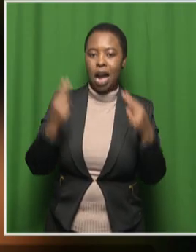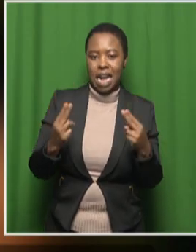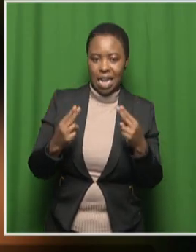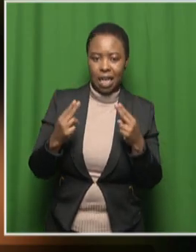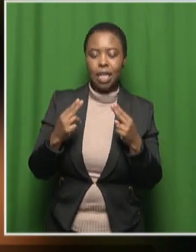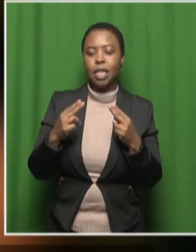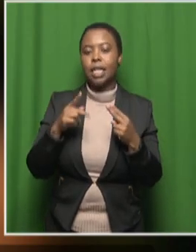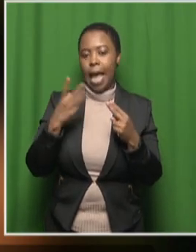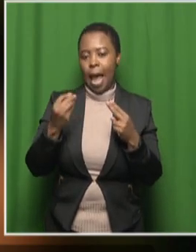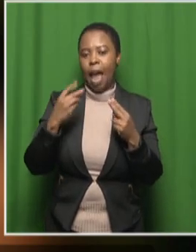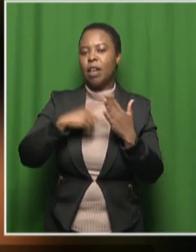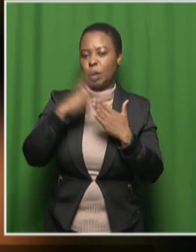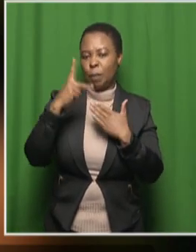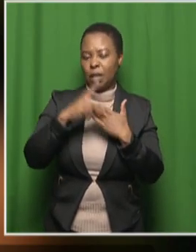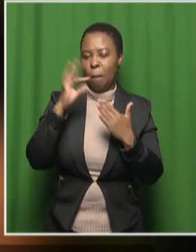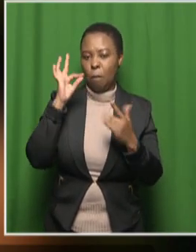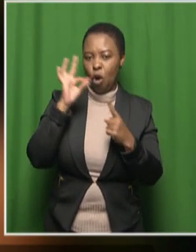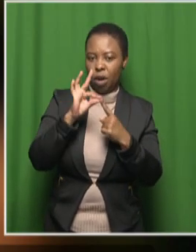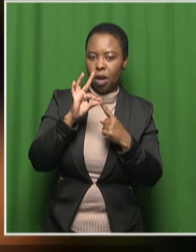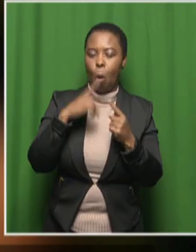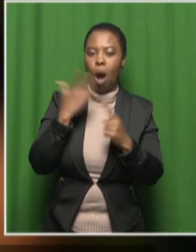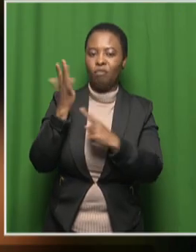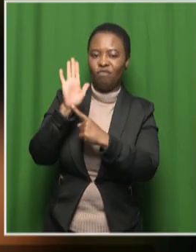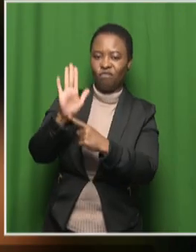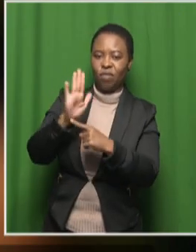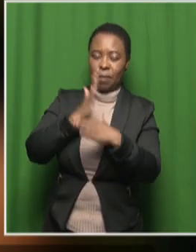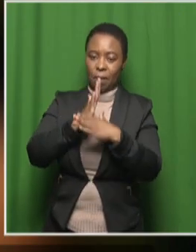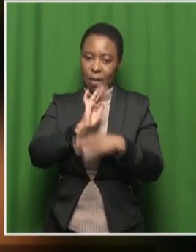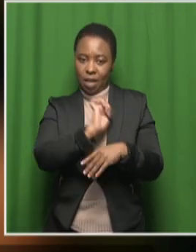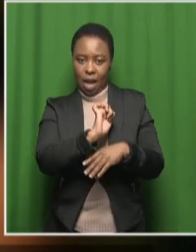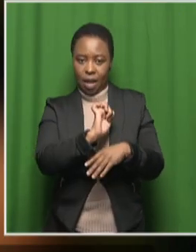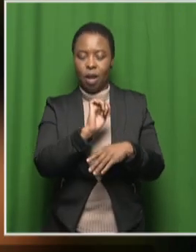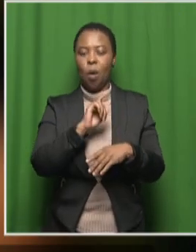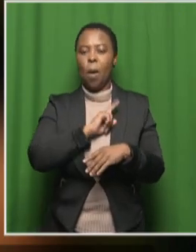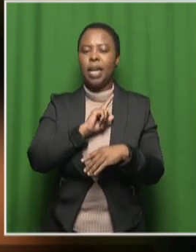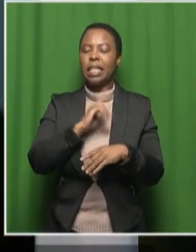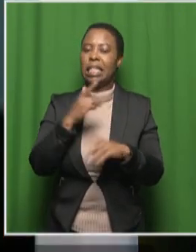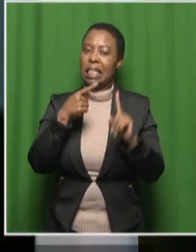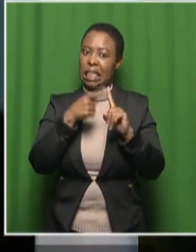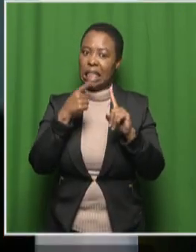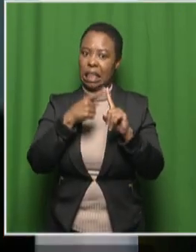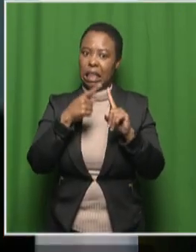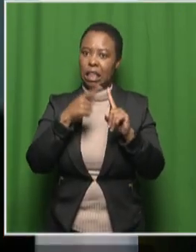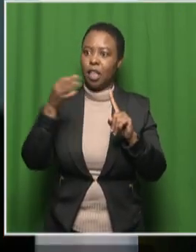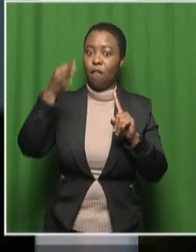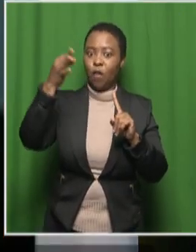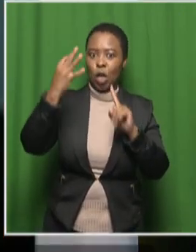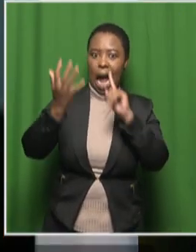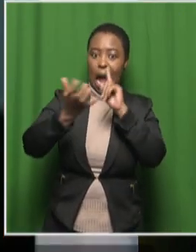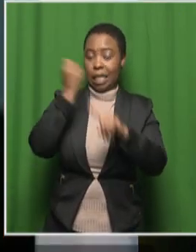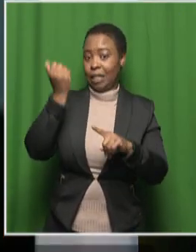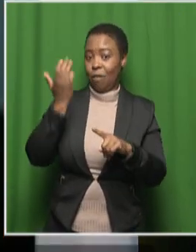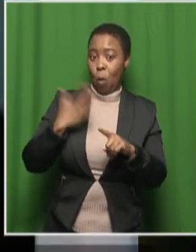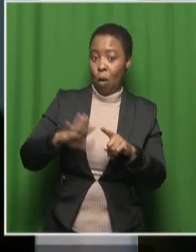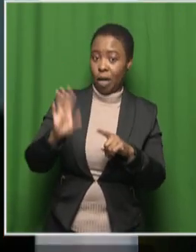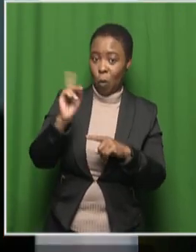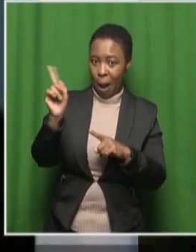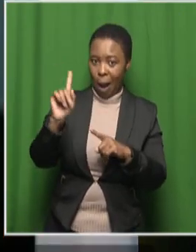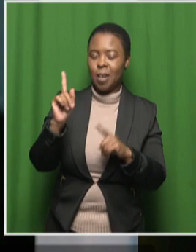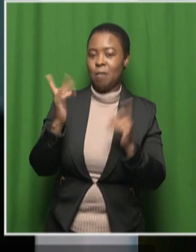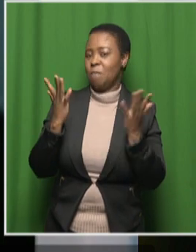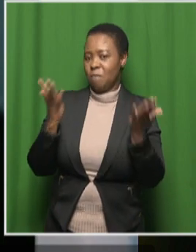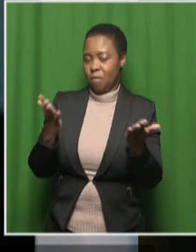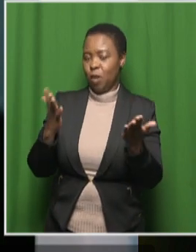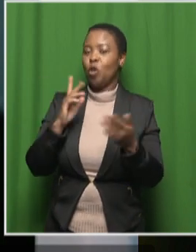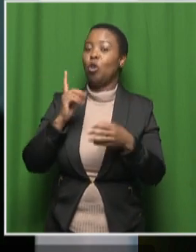specific project as the highlight of her career because it speaks on what she would like to achieve in the future. Well, Naledi, on that note, joins us to chat